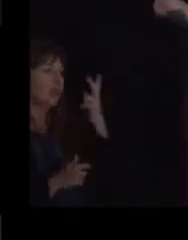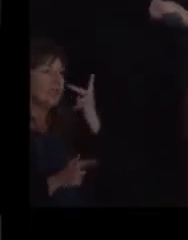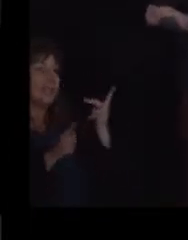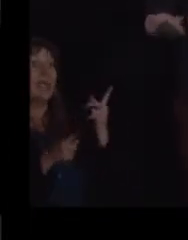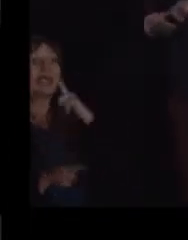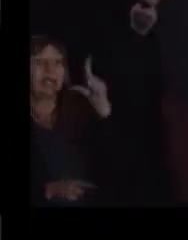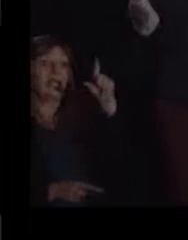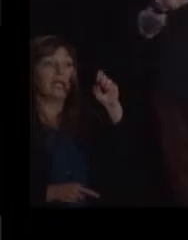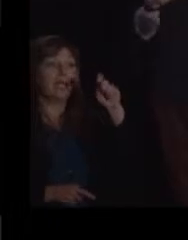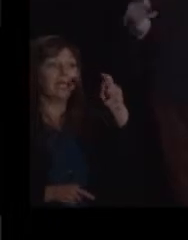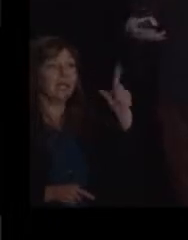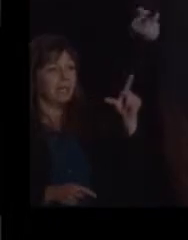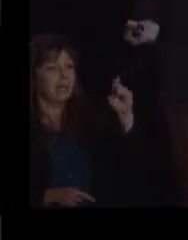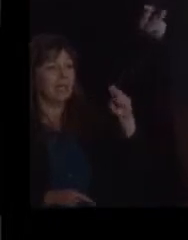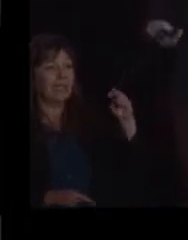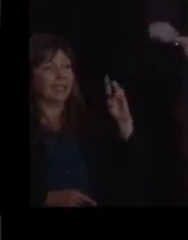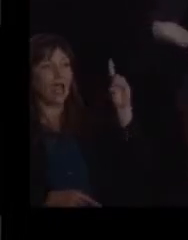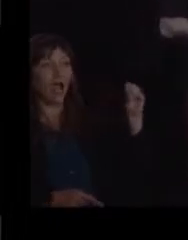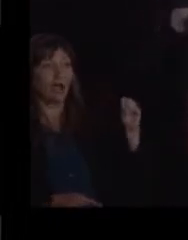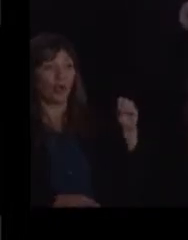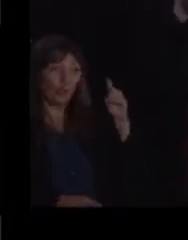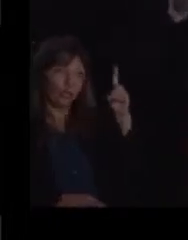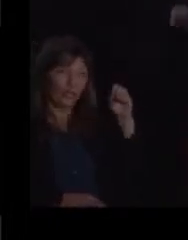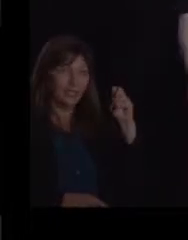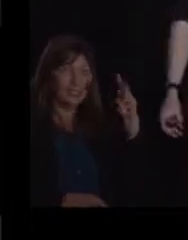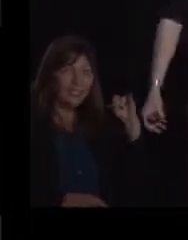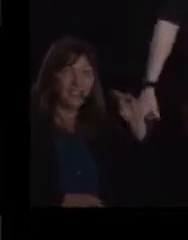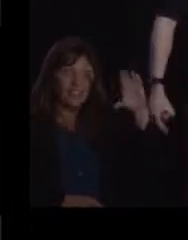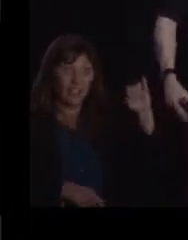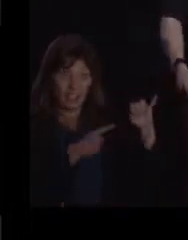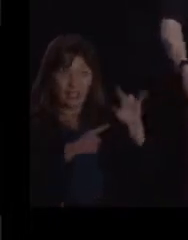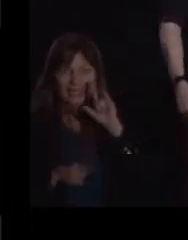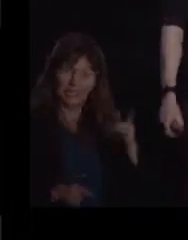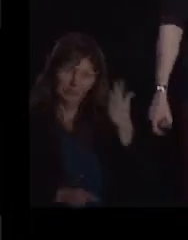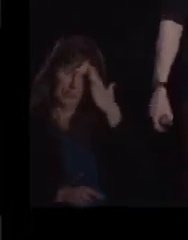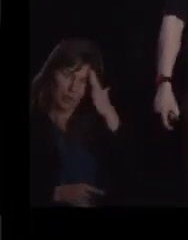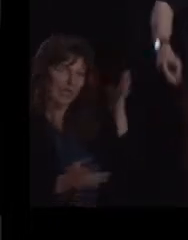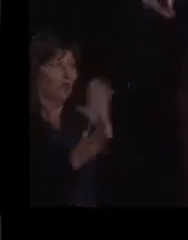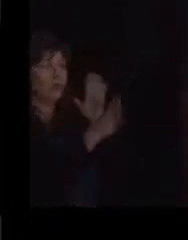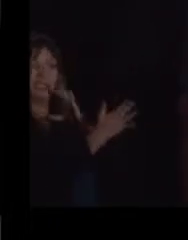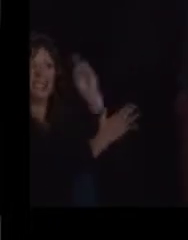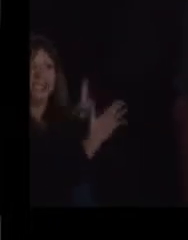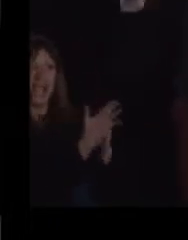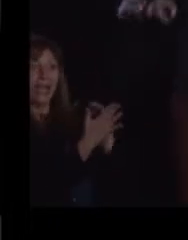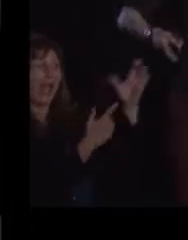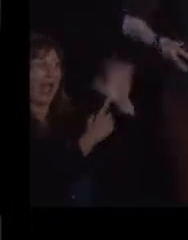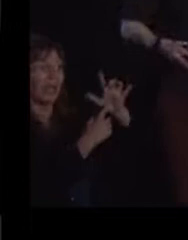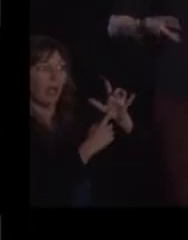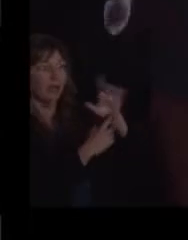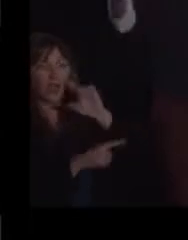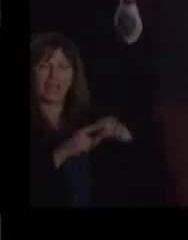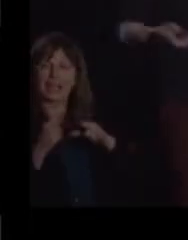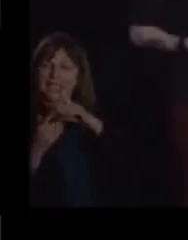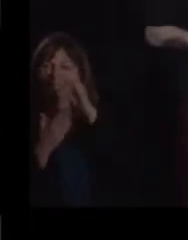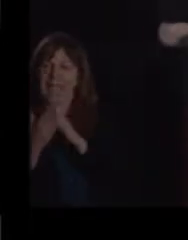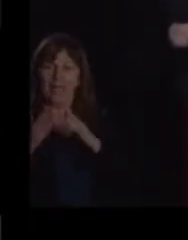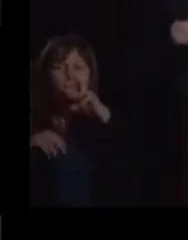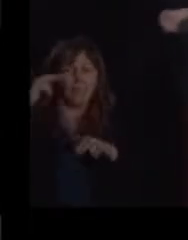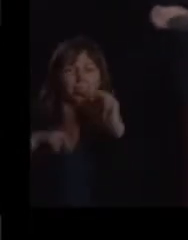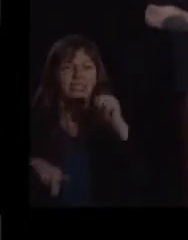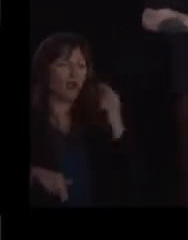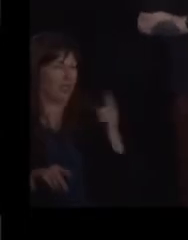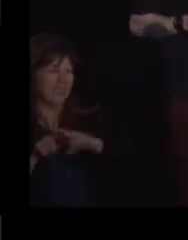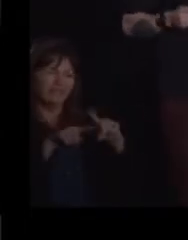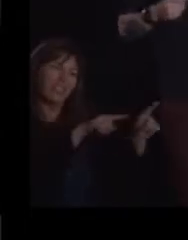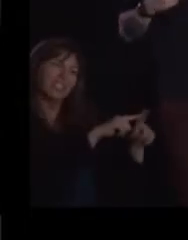Leonardo da Vinci and the Turtle are famous for being a polymath, just because, you know, he would design a helicopter, then a building, and then this and then that, you know, all